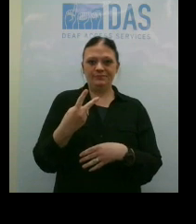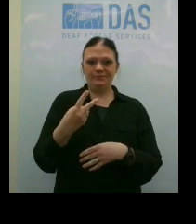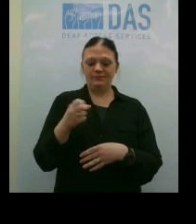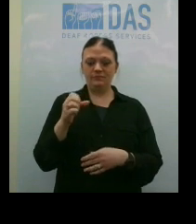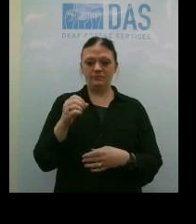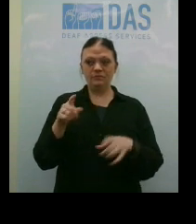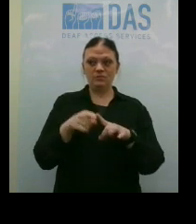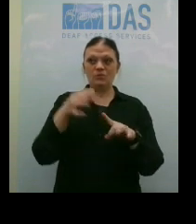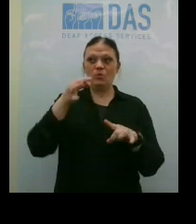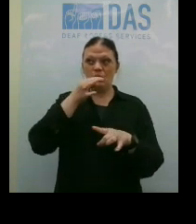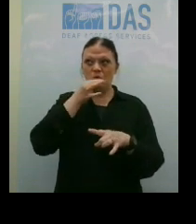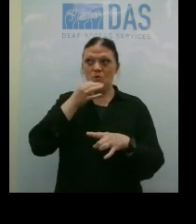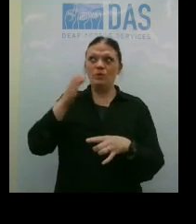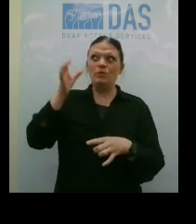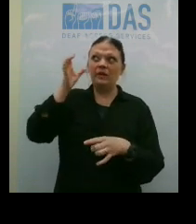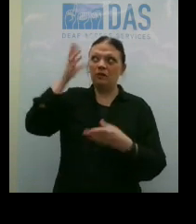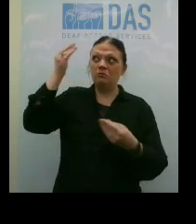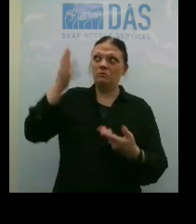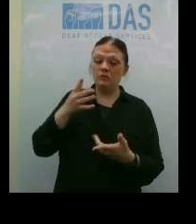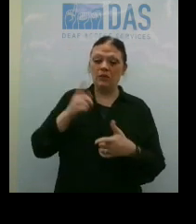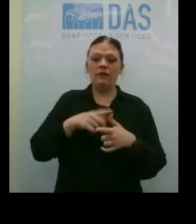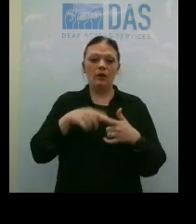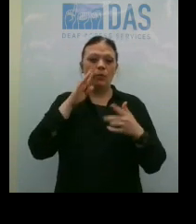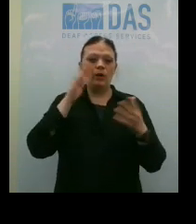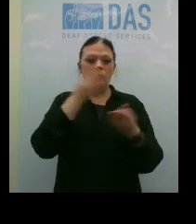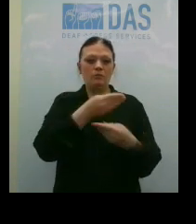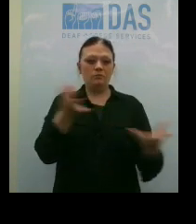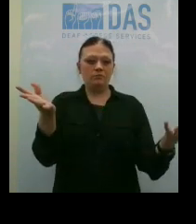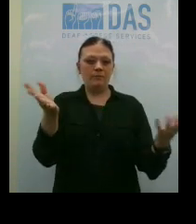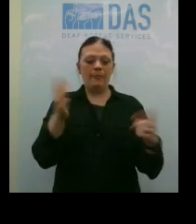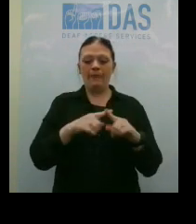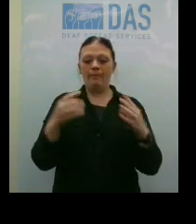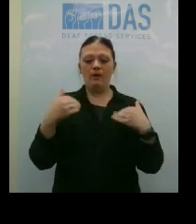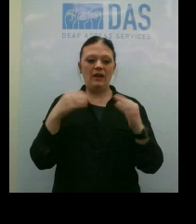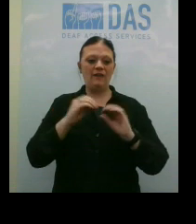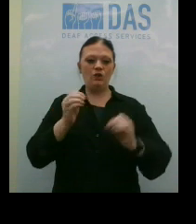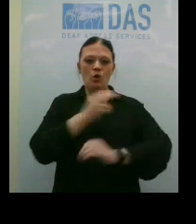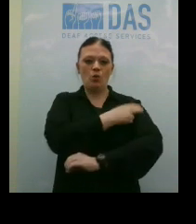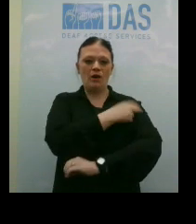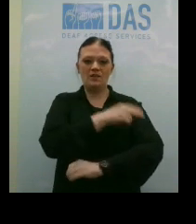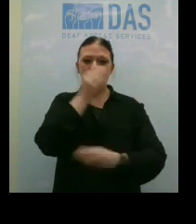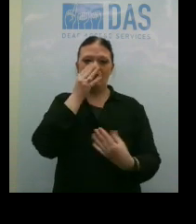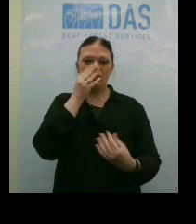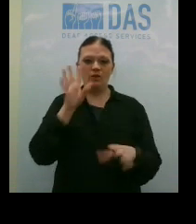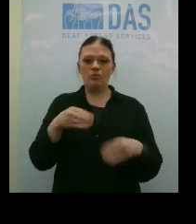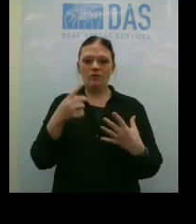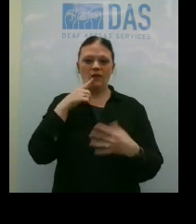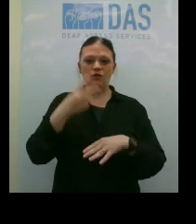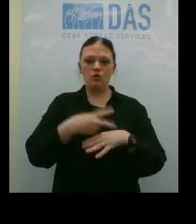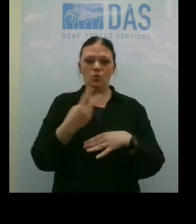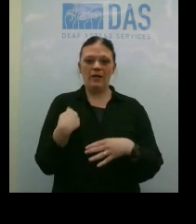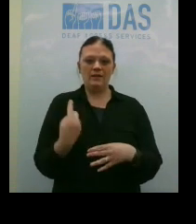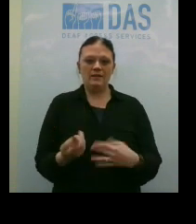so as soon as we get that information, we'll publicize it, but we don't have any hospitalization data, unfortunately, to provide for the last 2